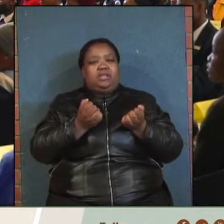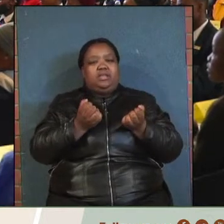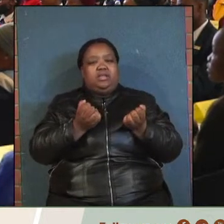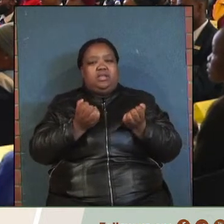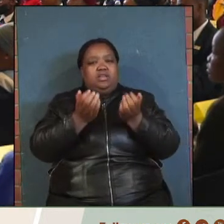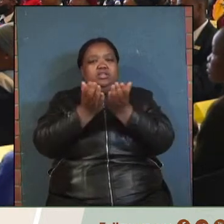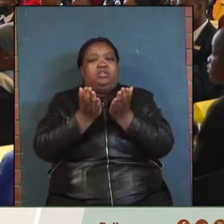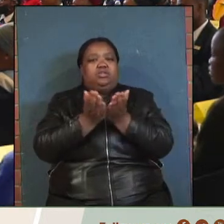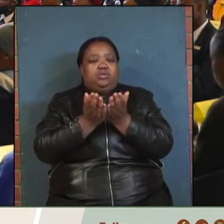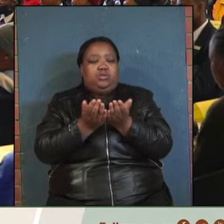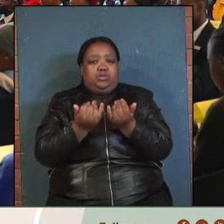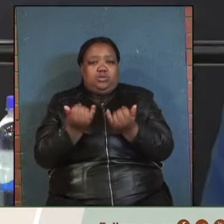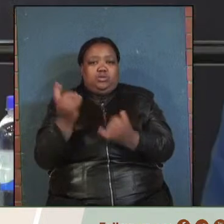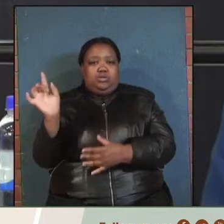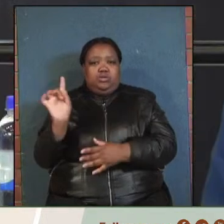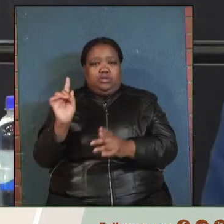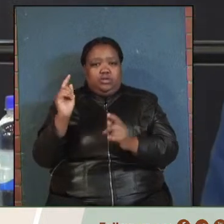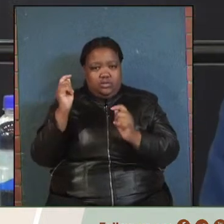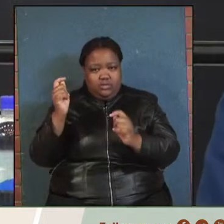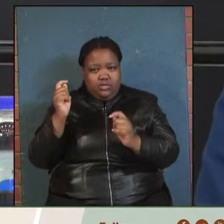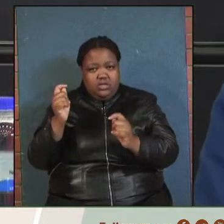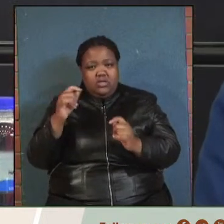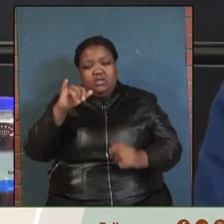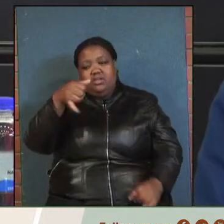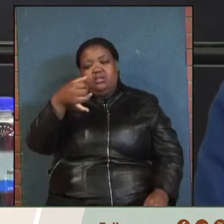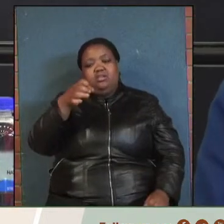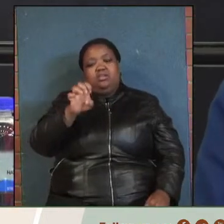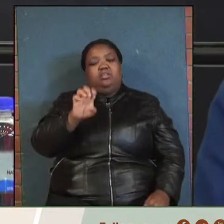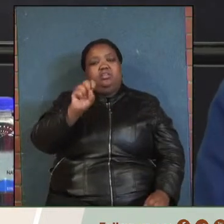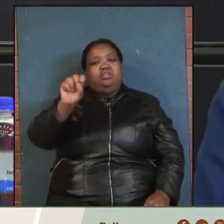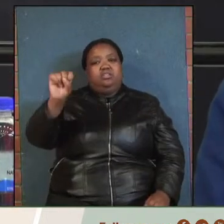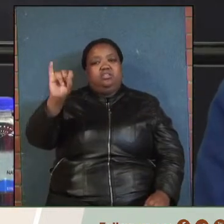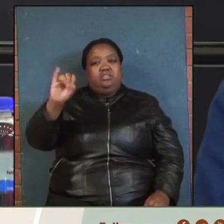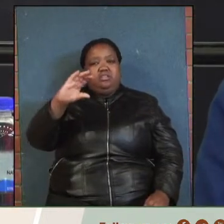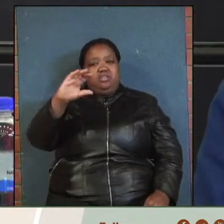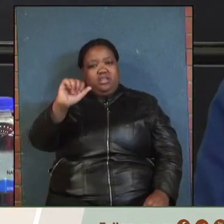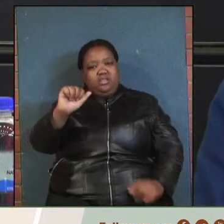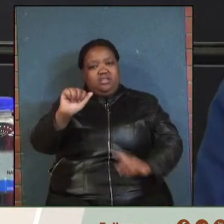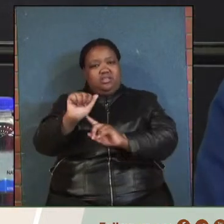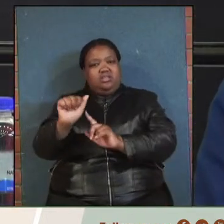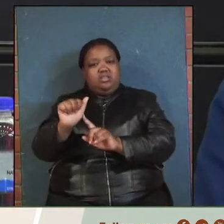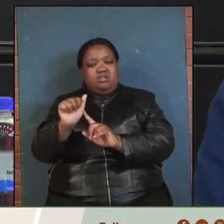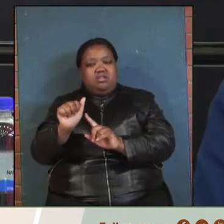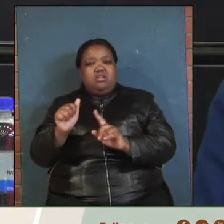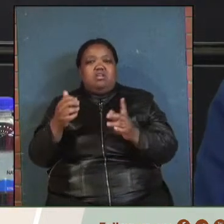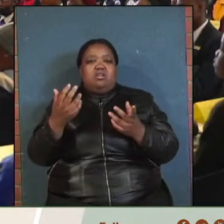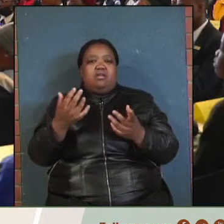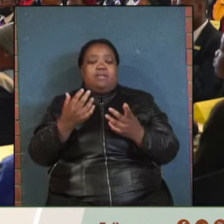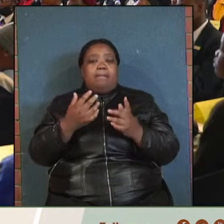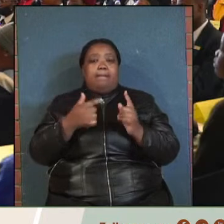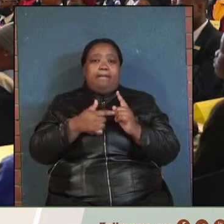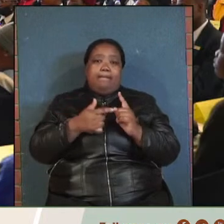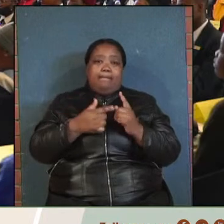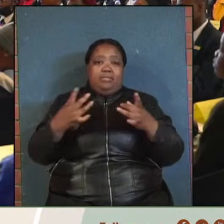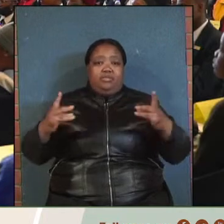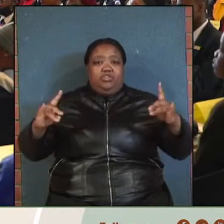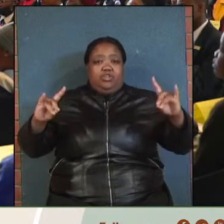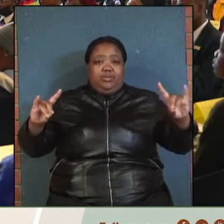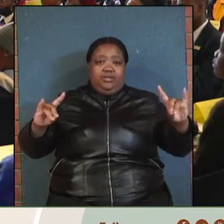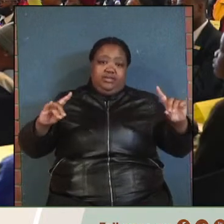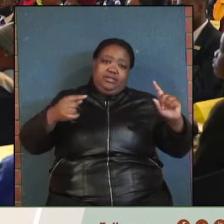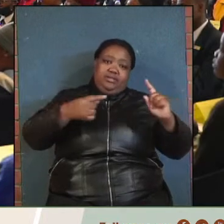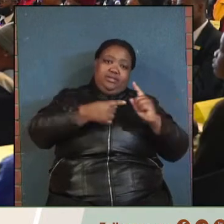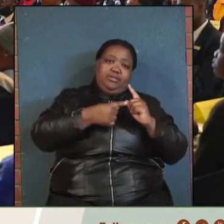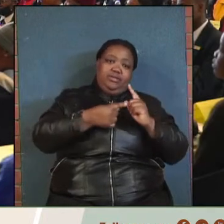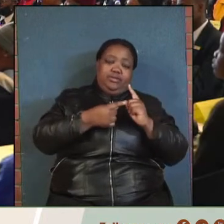I now call on Honorable Jessica Ngobeni, the chairperson of the commission, to present the